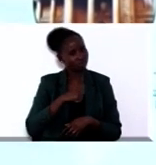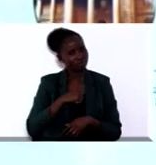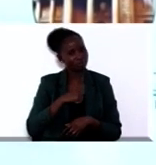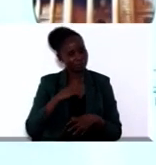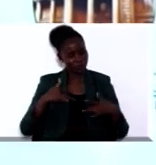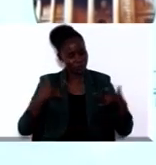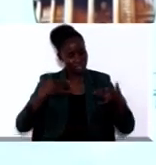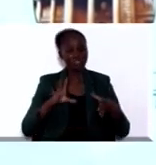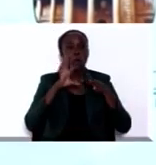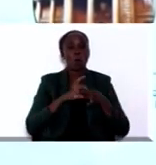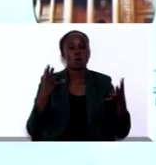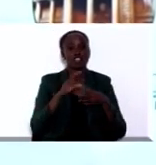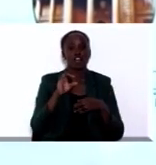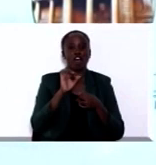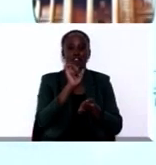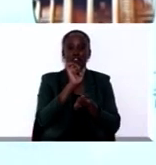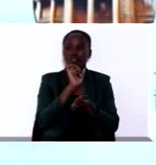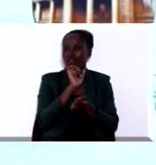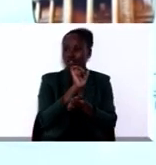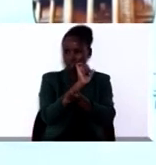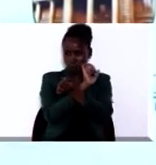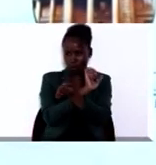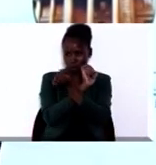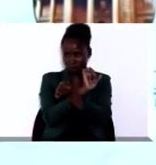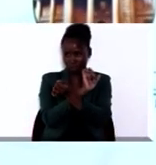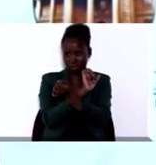of Orlando Pirates.